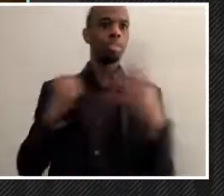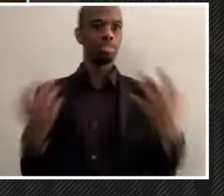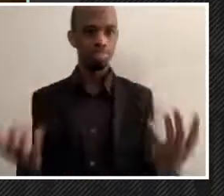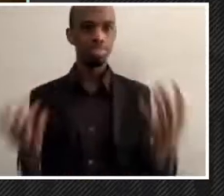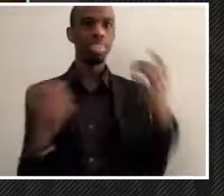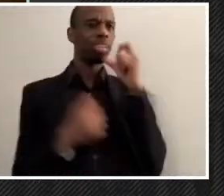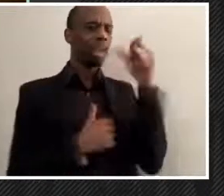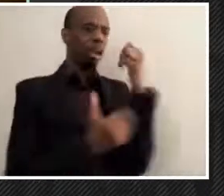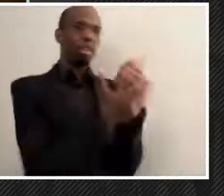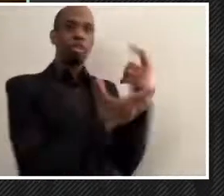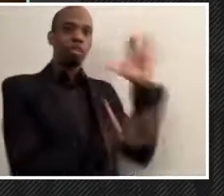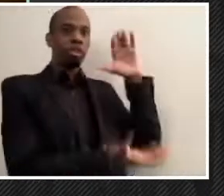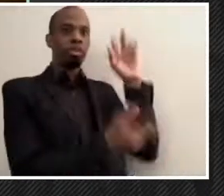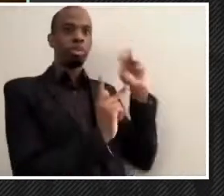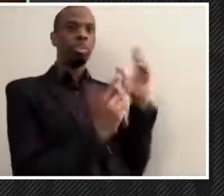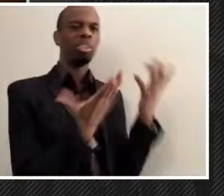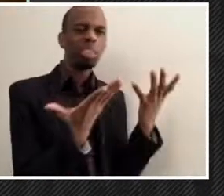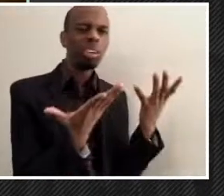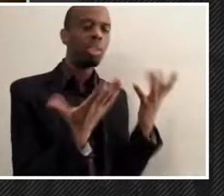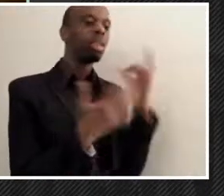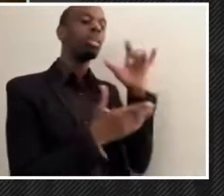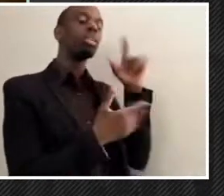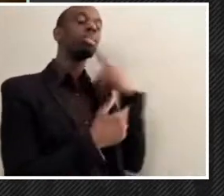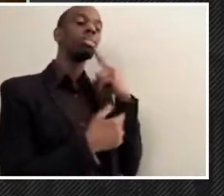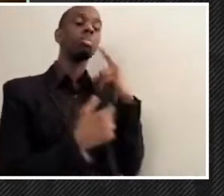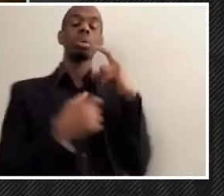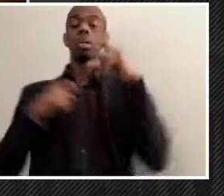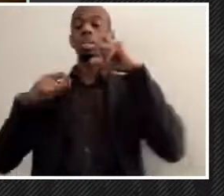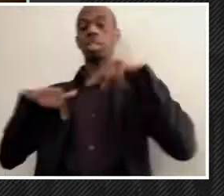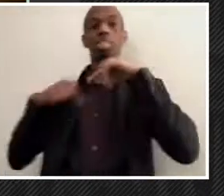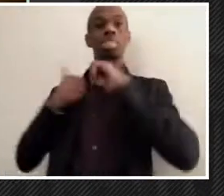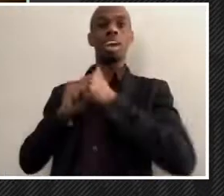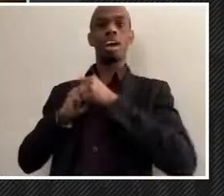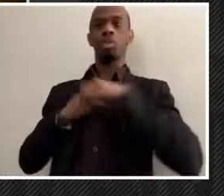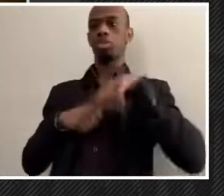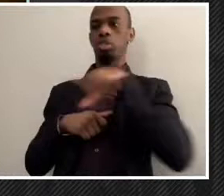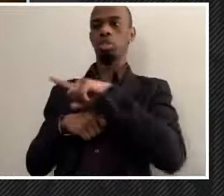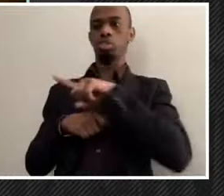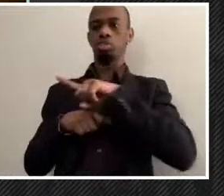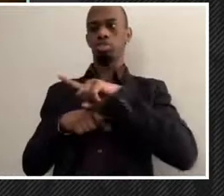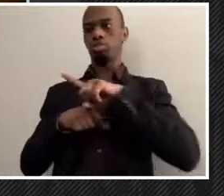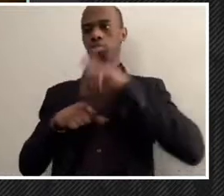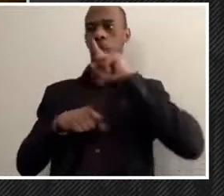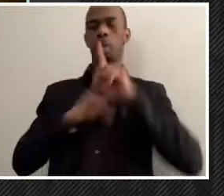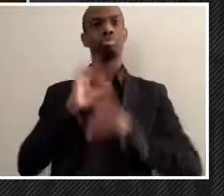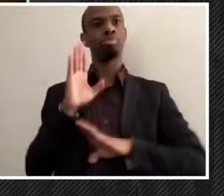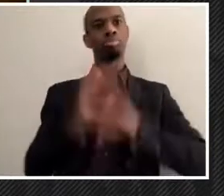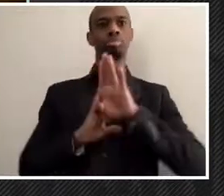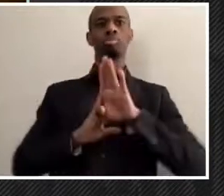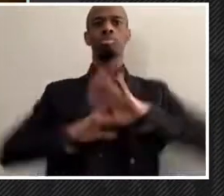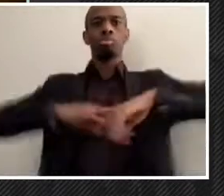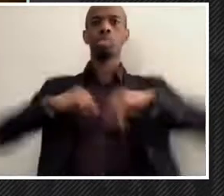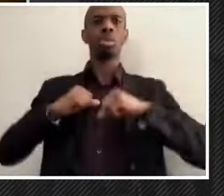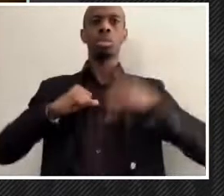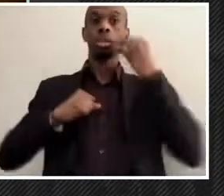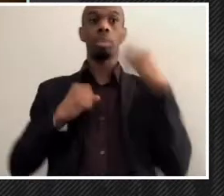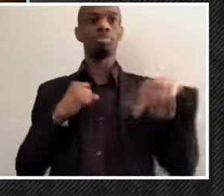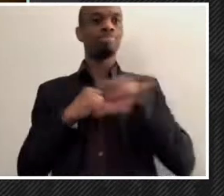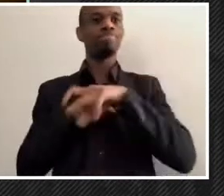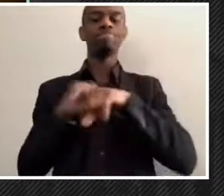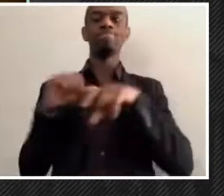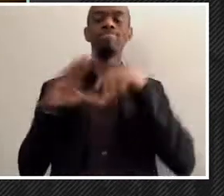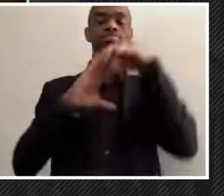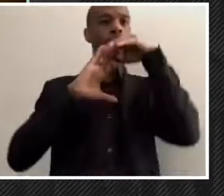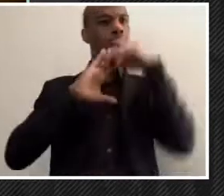well, this is how you pick yourself up by your bootstraps. You had bootstraps. You know, you had boots. There are people walking